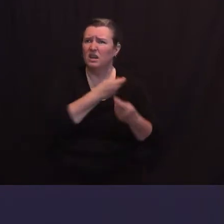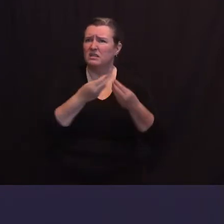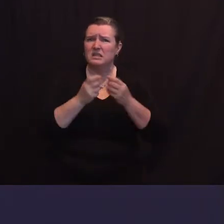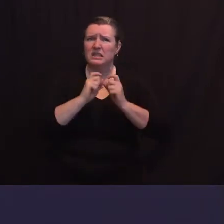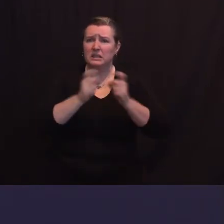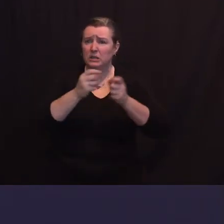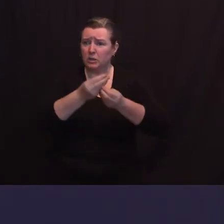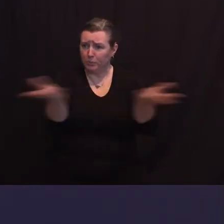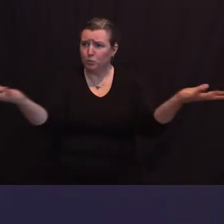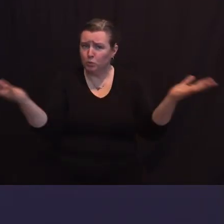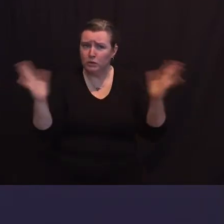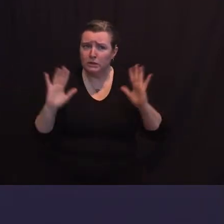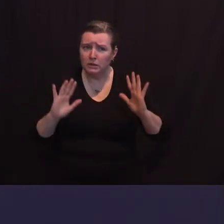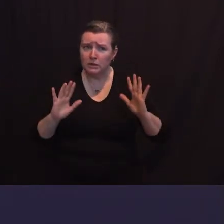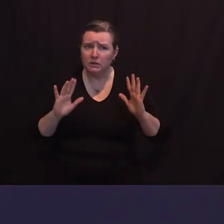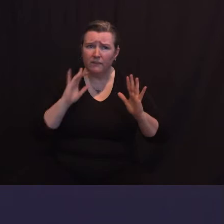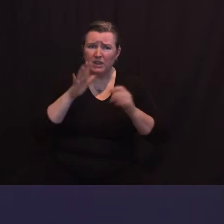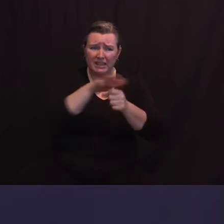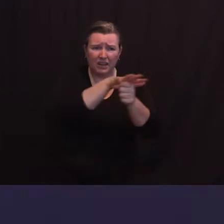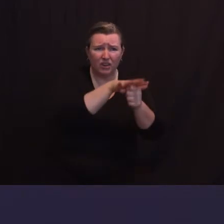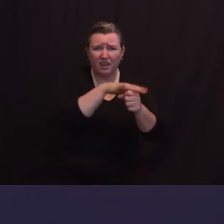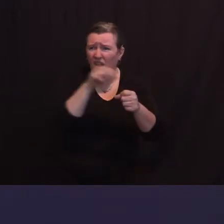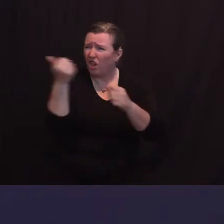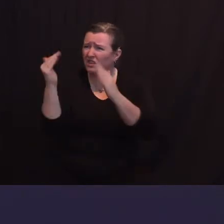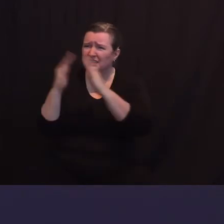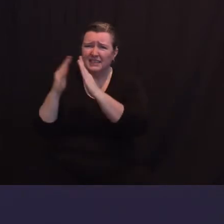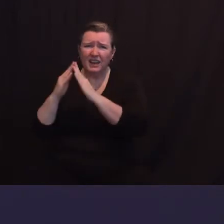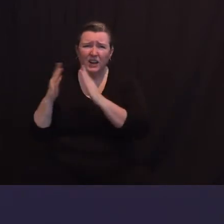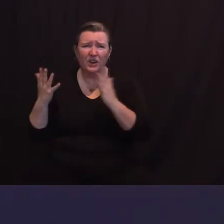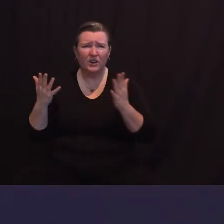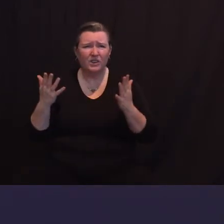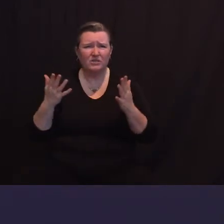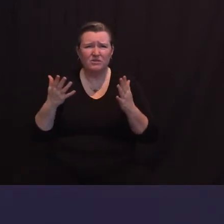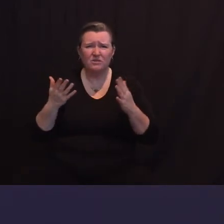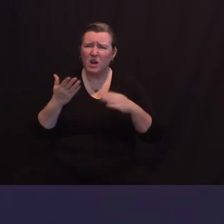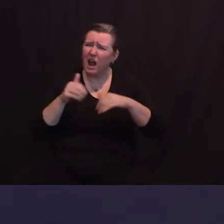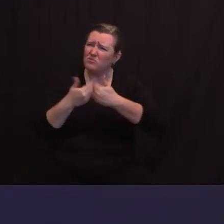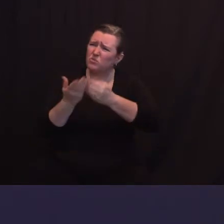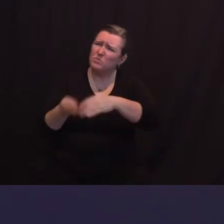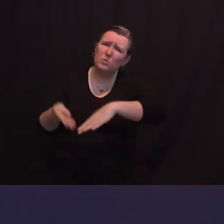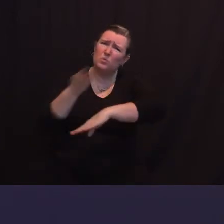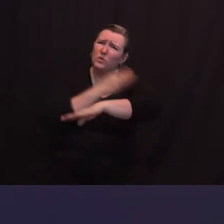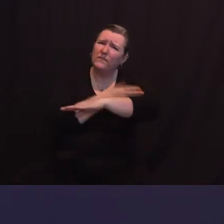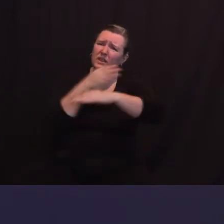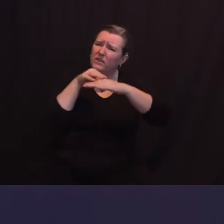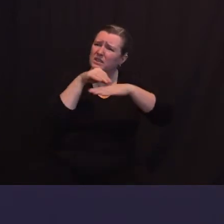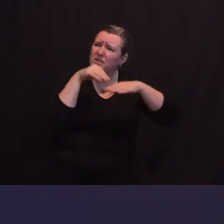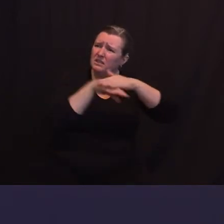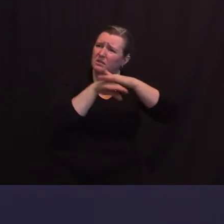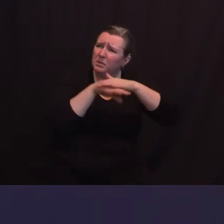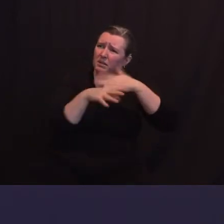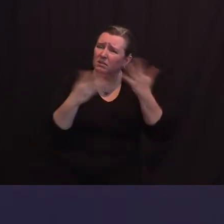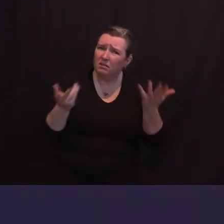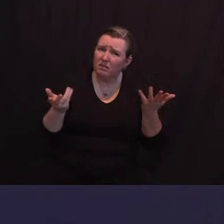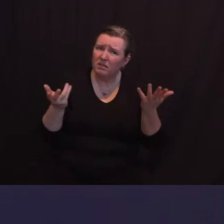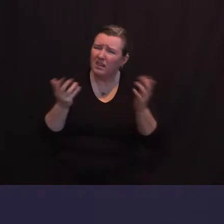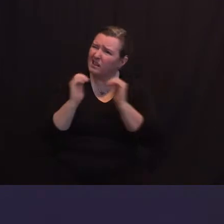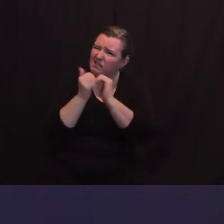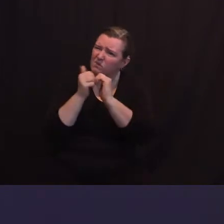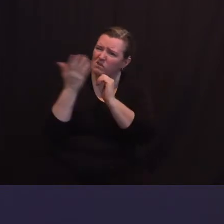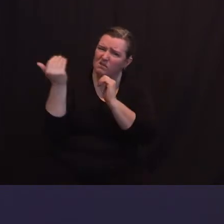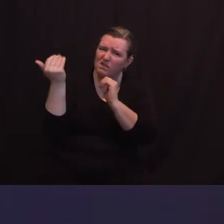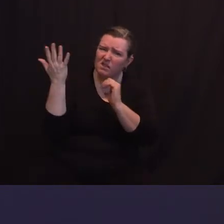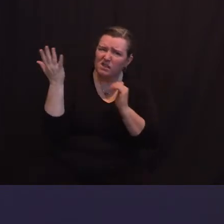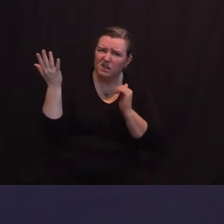is access, and it sounds like it is, how is that going to be improved? Did you say access? Access. Yep. I think the issue is really more supply